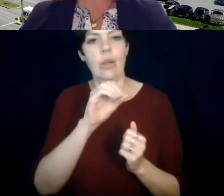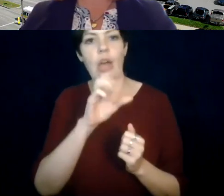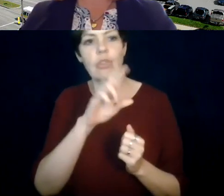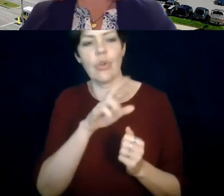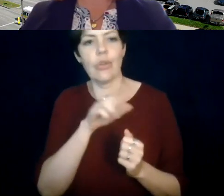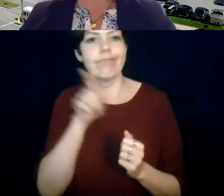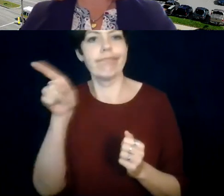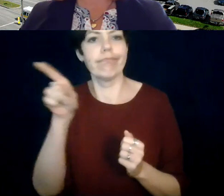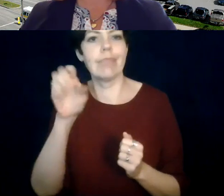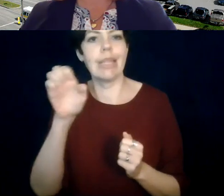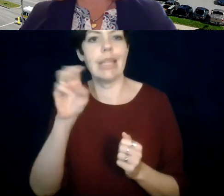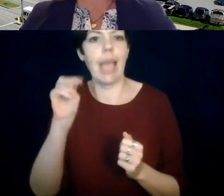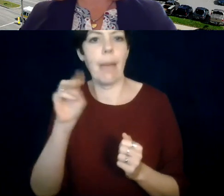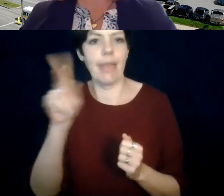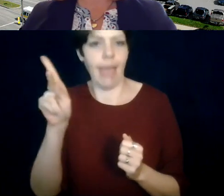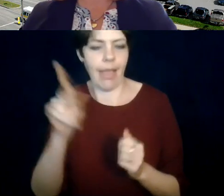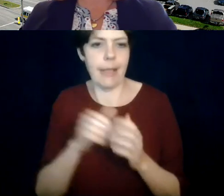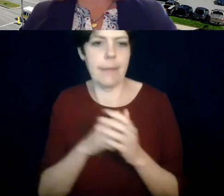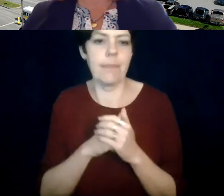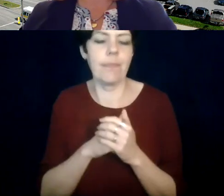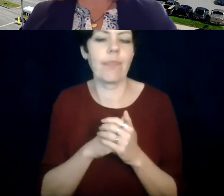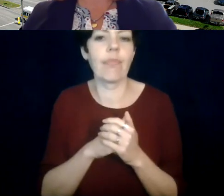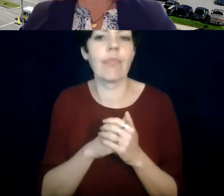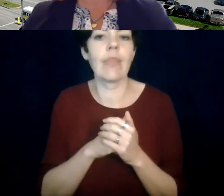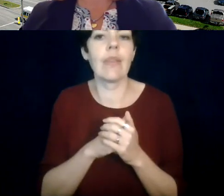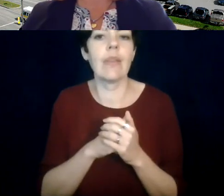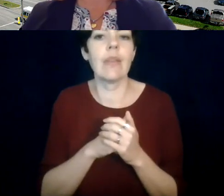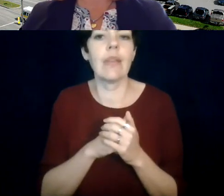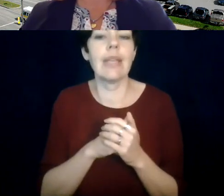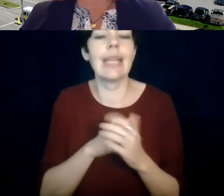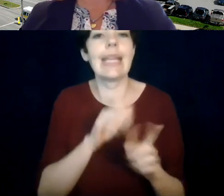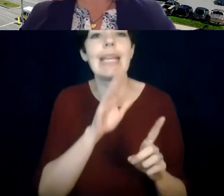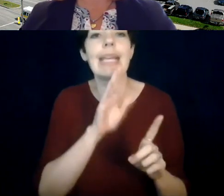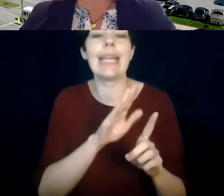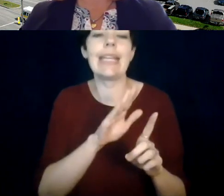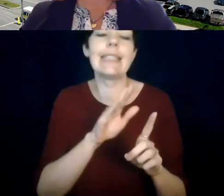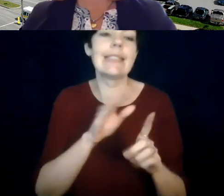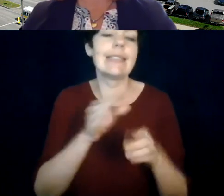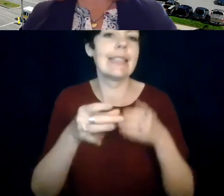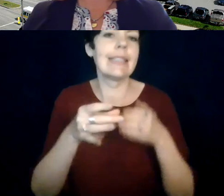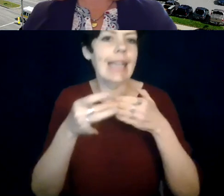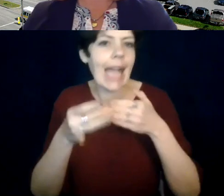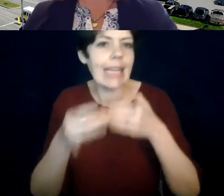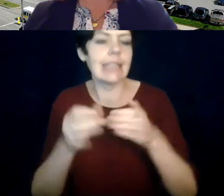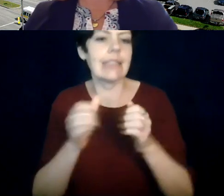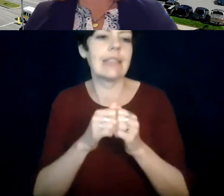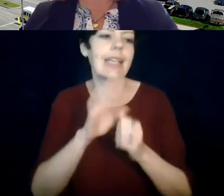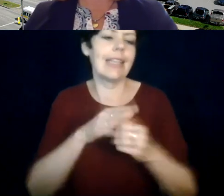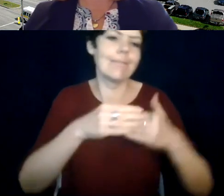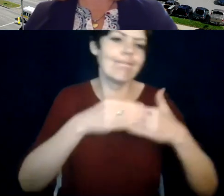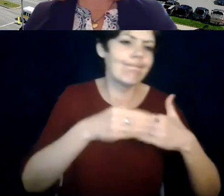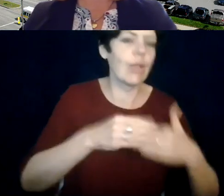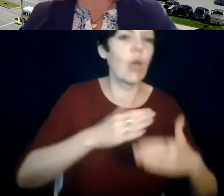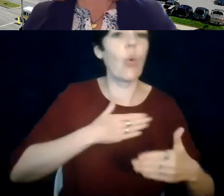EMK. And his guidance, his willingness to work with you,